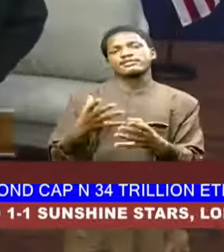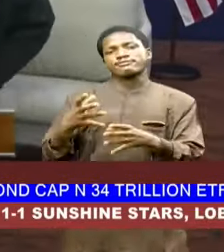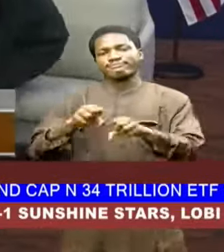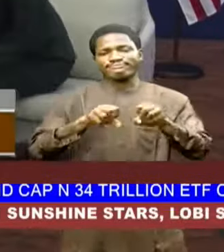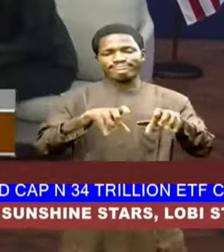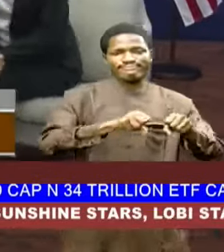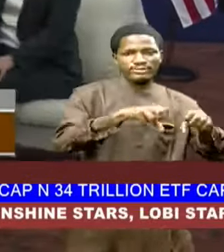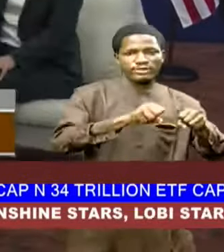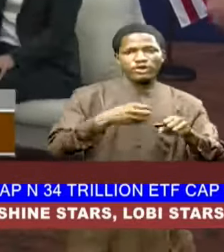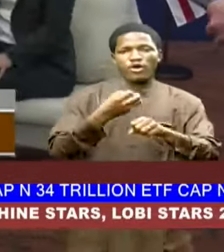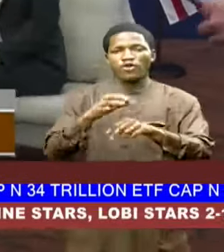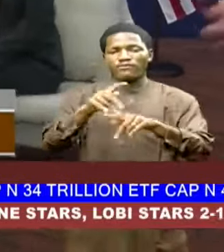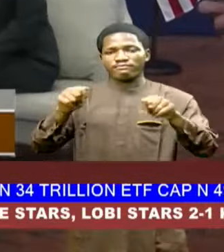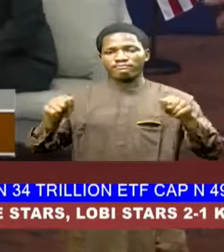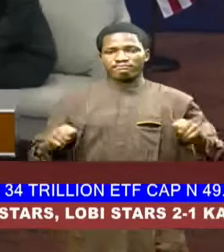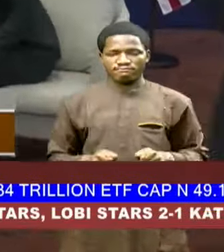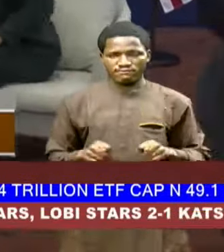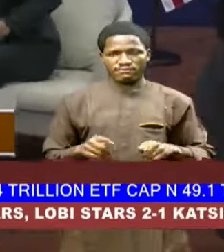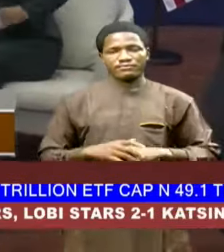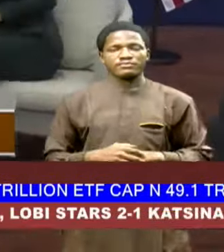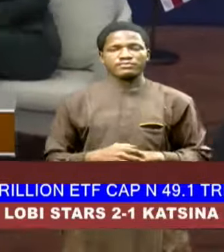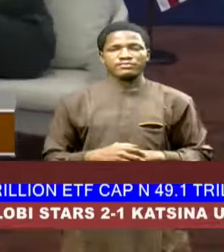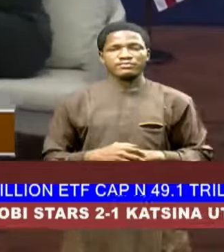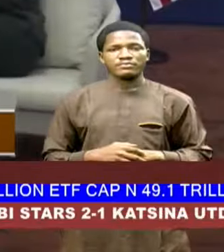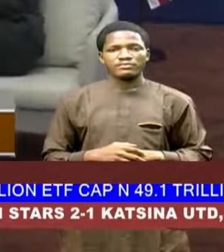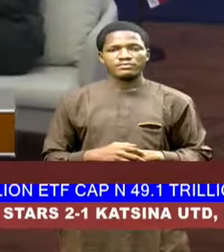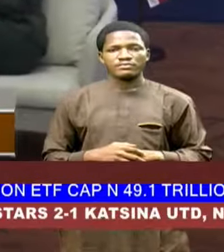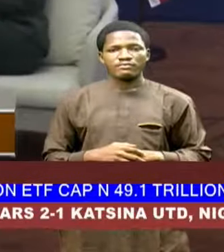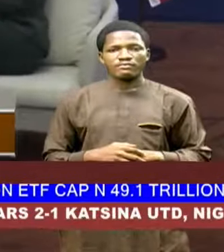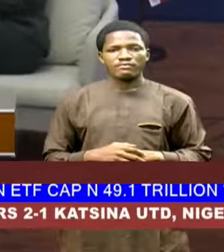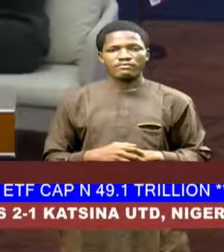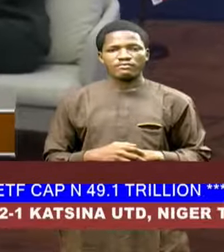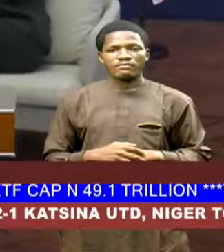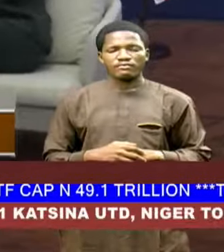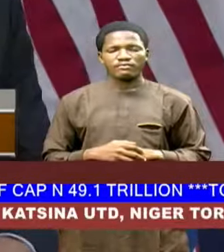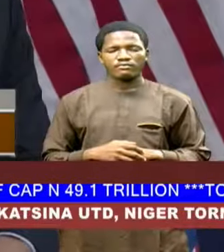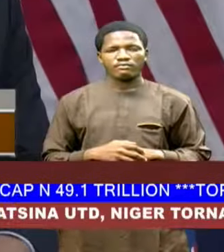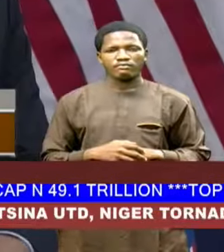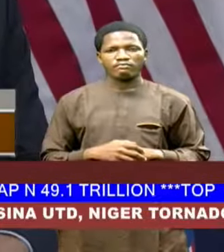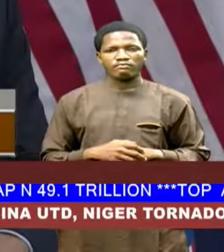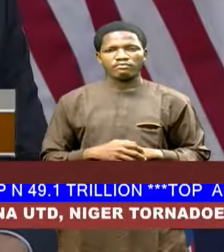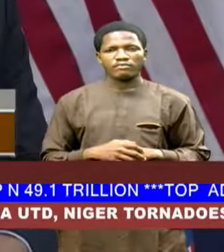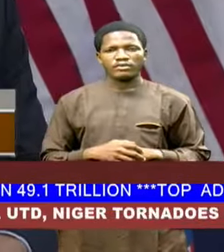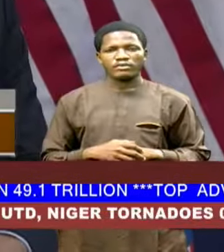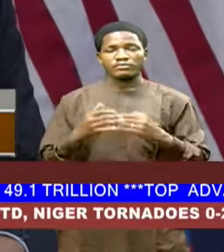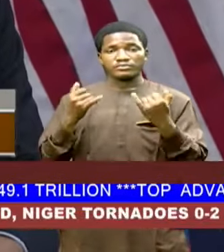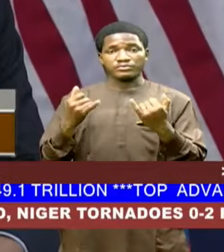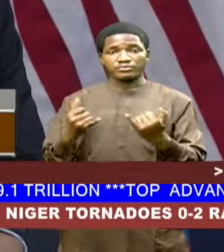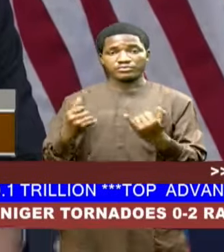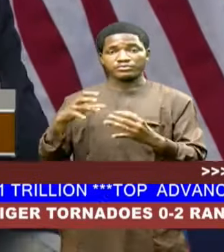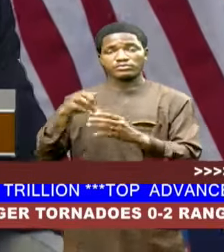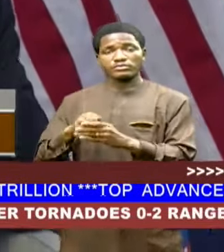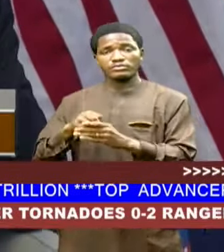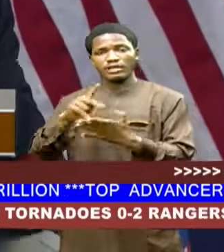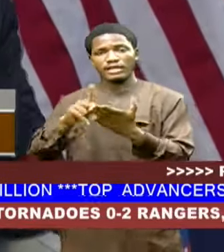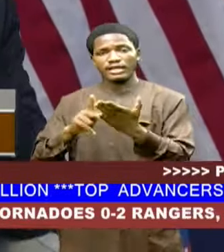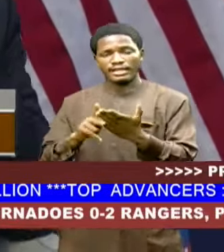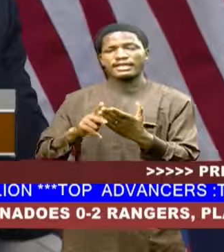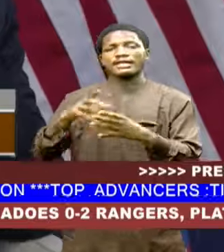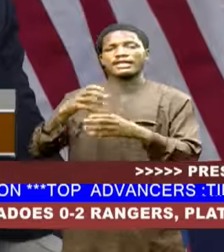more than $3 trillion of annual shipborne commerce, including parts claimed by